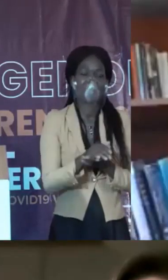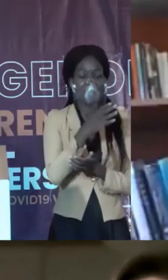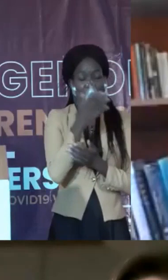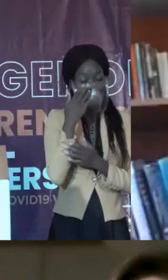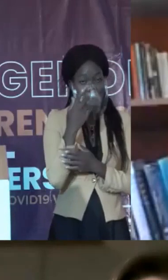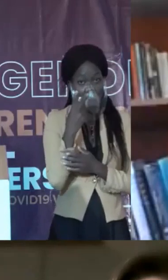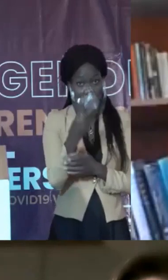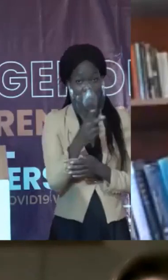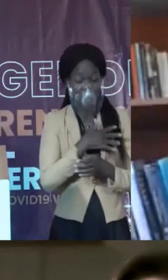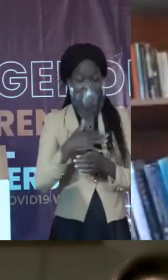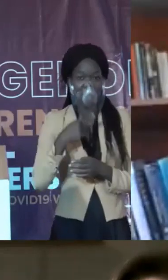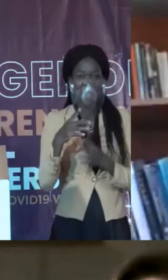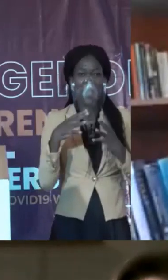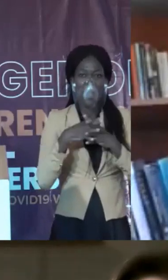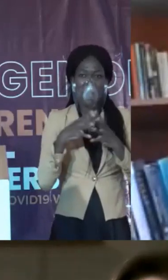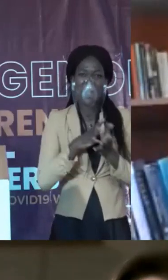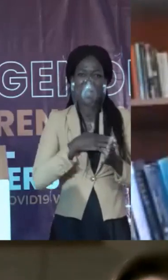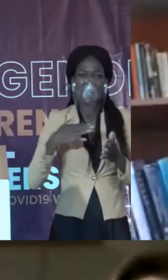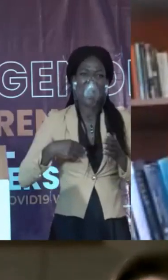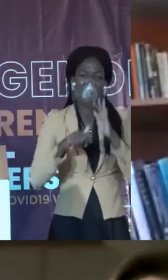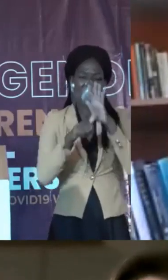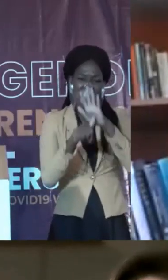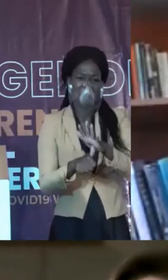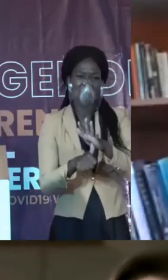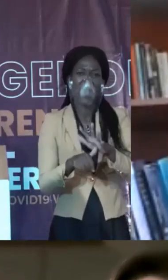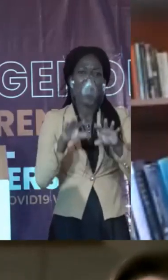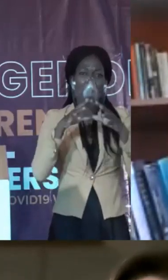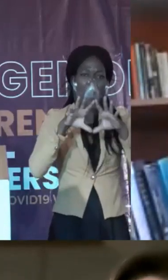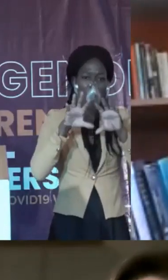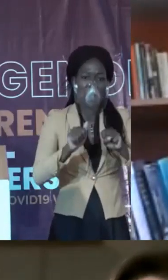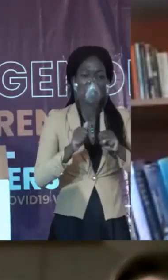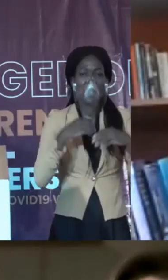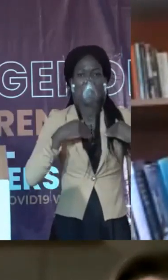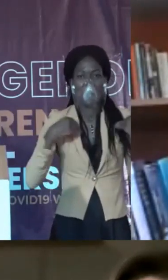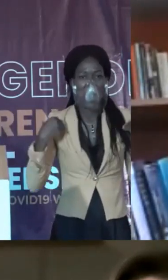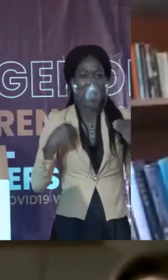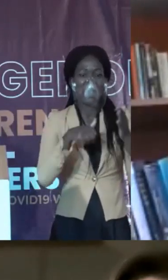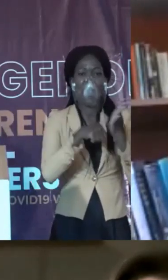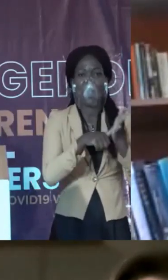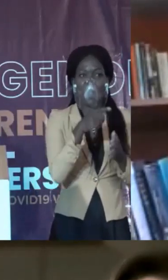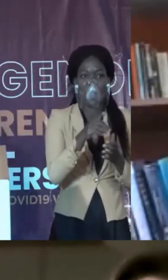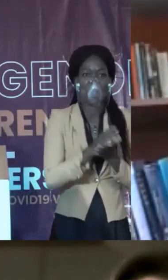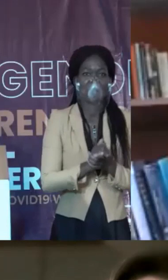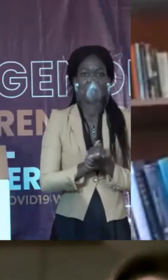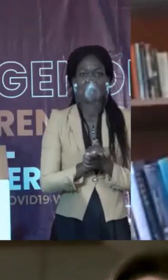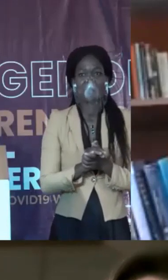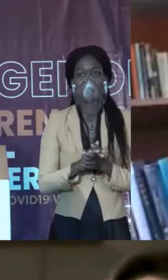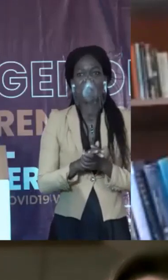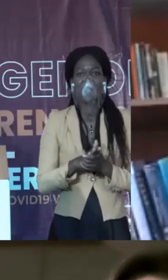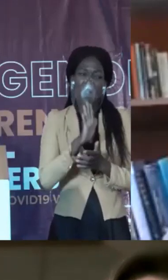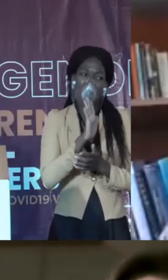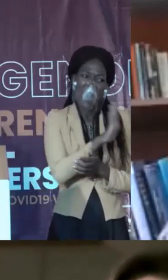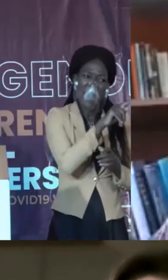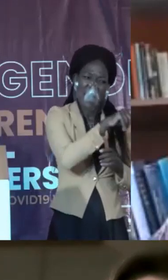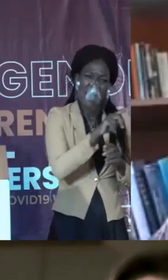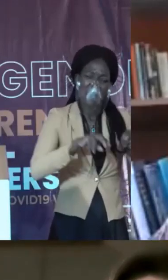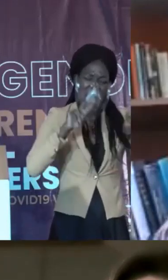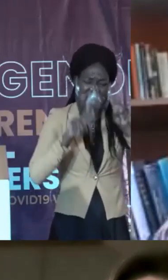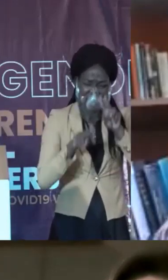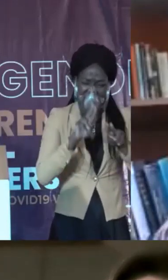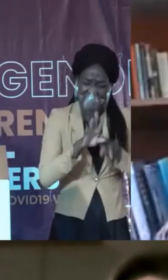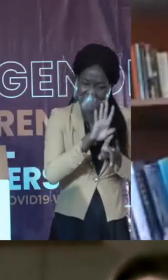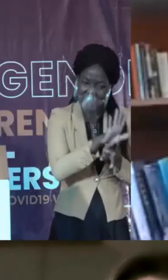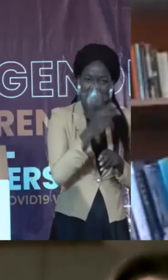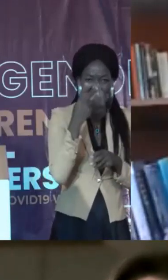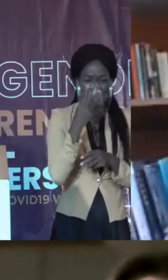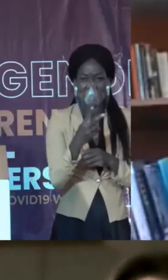excluded from the formal financial system. And I'm just wondering to say, in terms of your own assessment, what could be